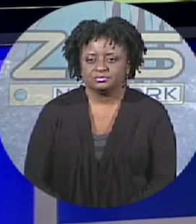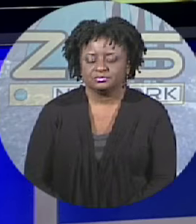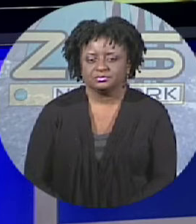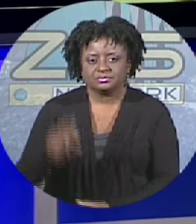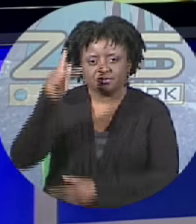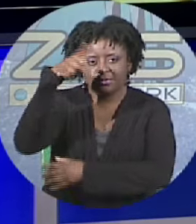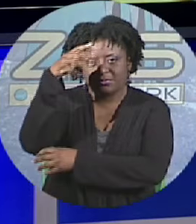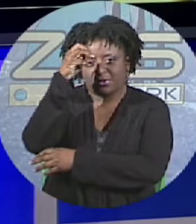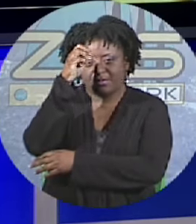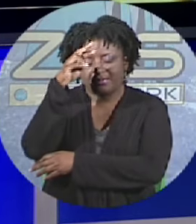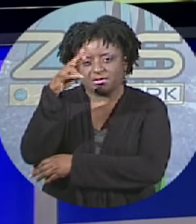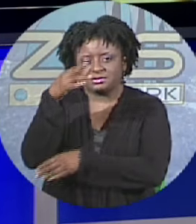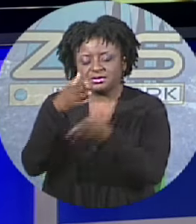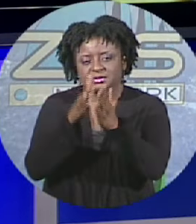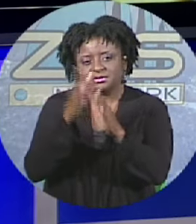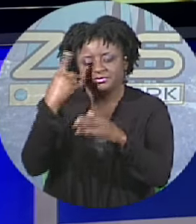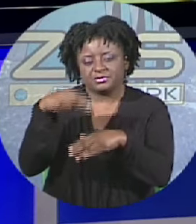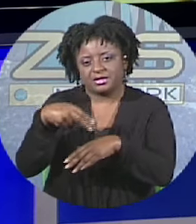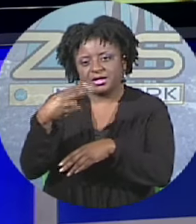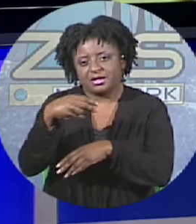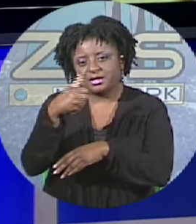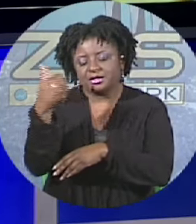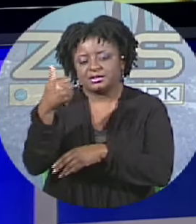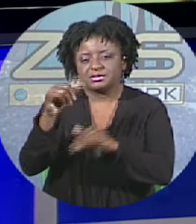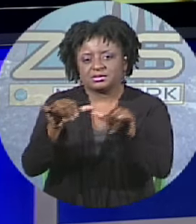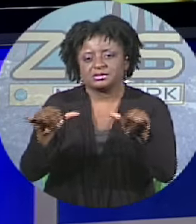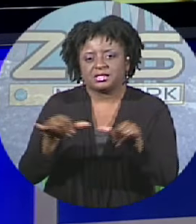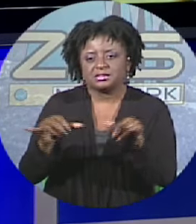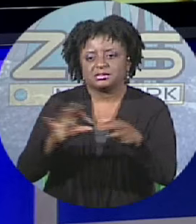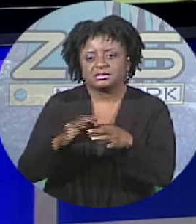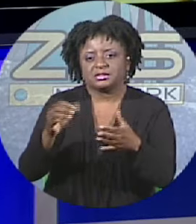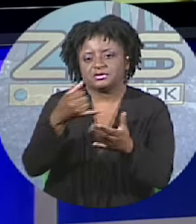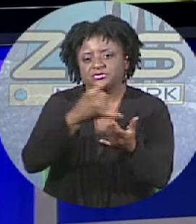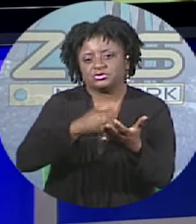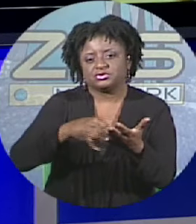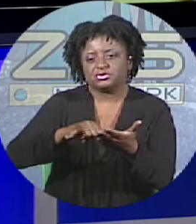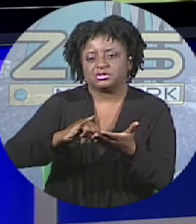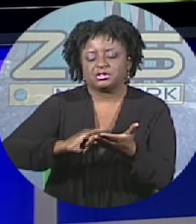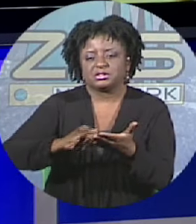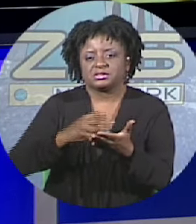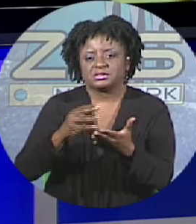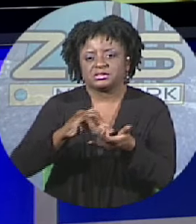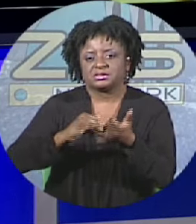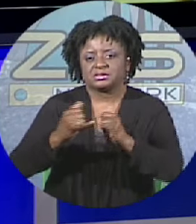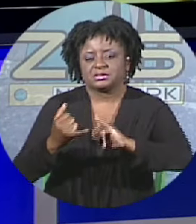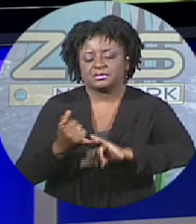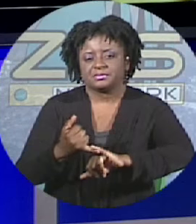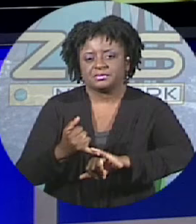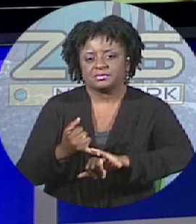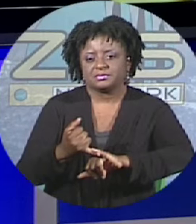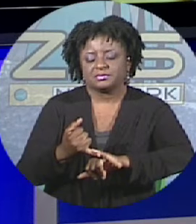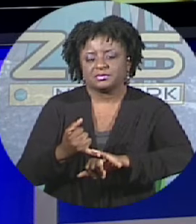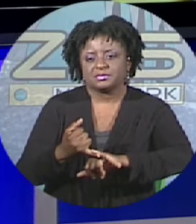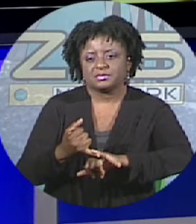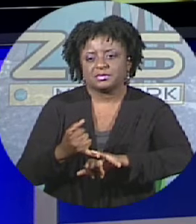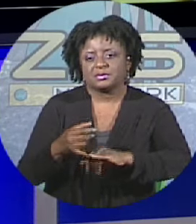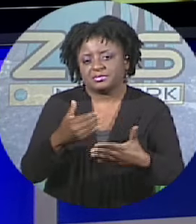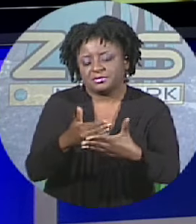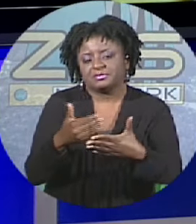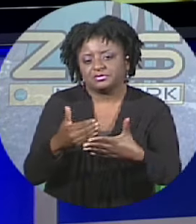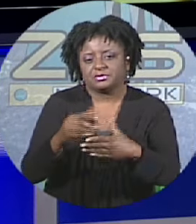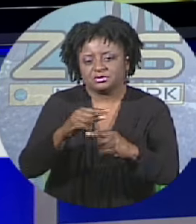The Prime Minister calling for the highest standards of journalism to be practiced in the run-up to the country's general elections. Good evening,